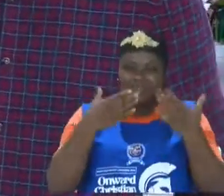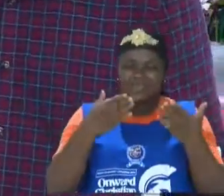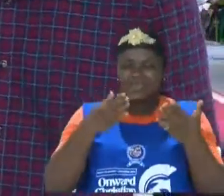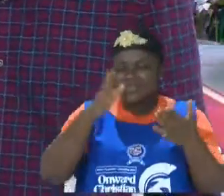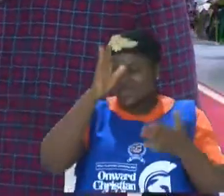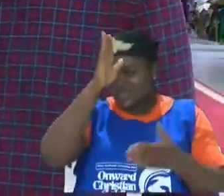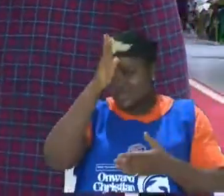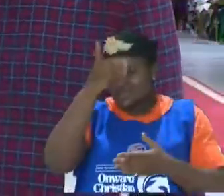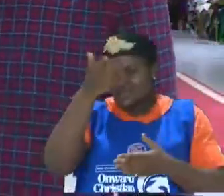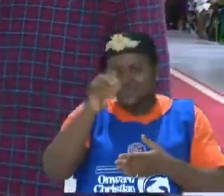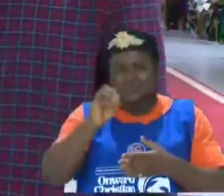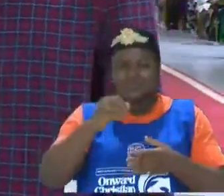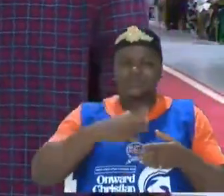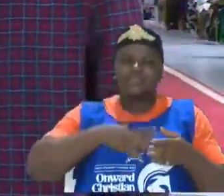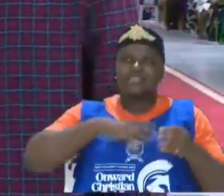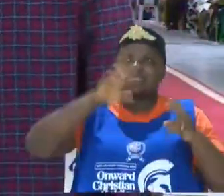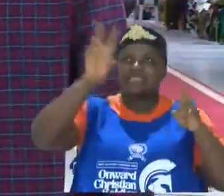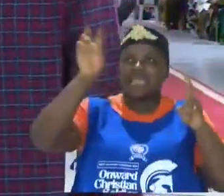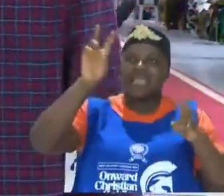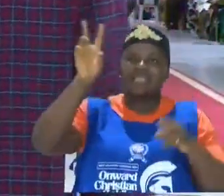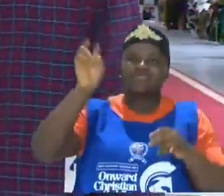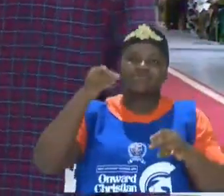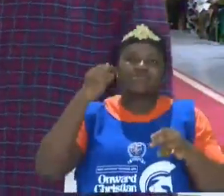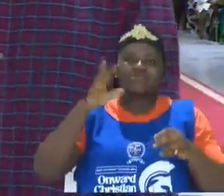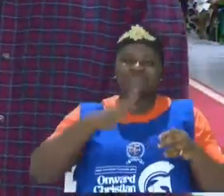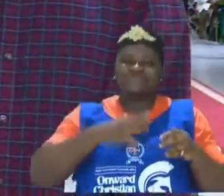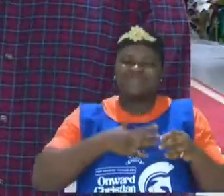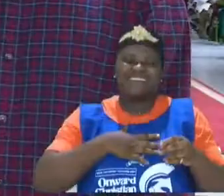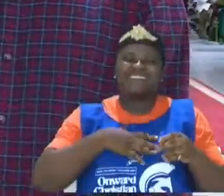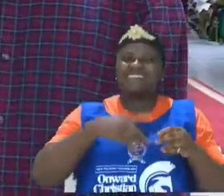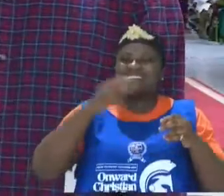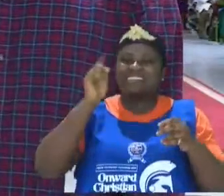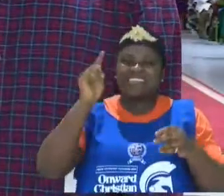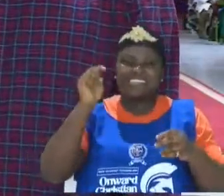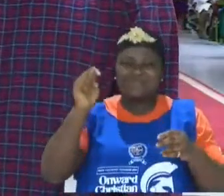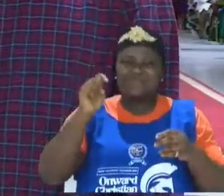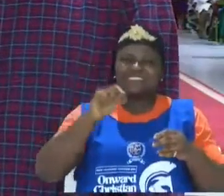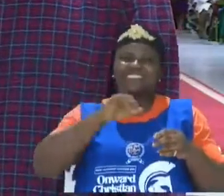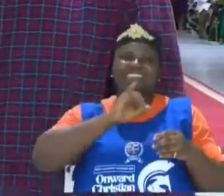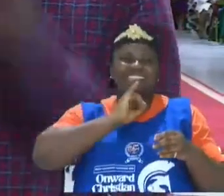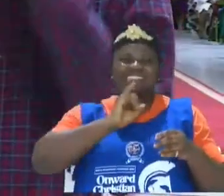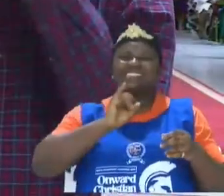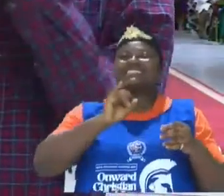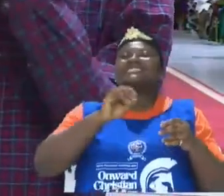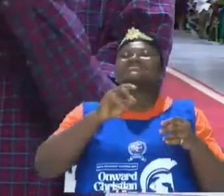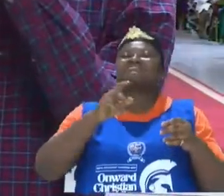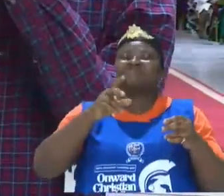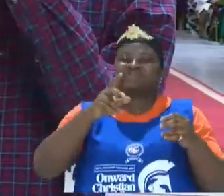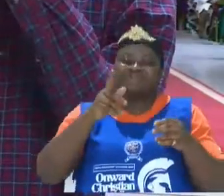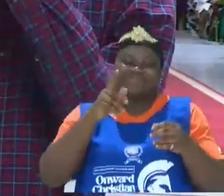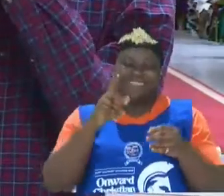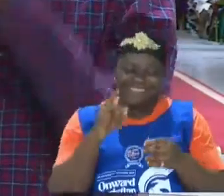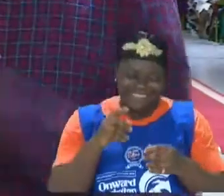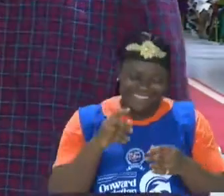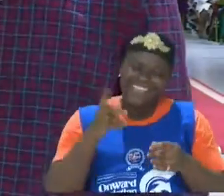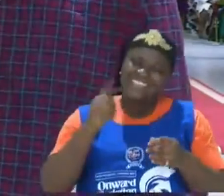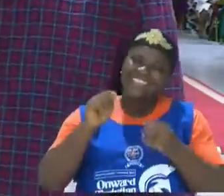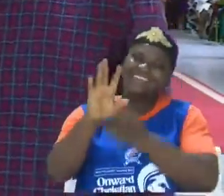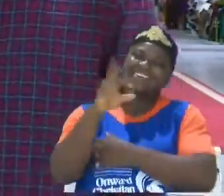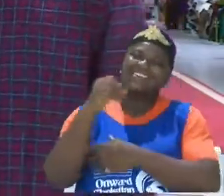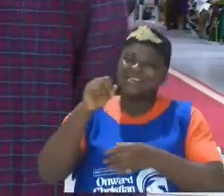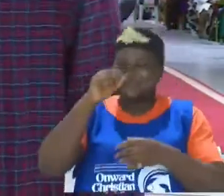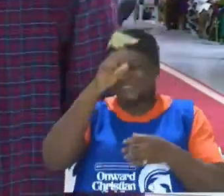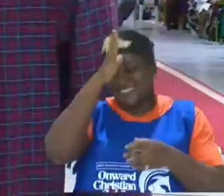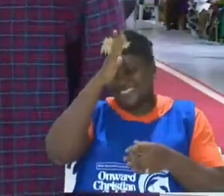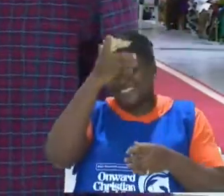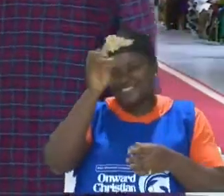my testimony is The God of Pastor Enoch Adejare Adeboye. Why I